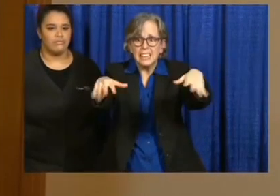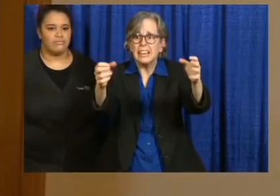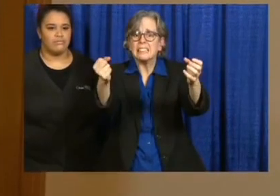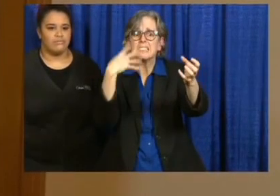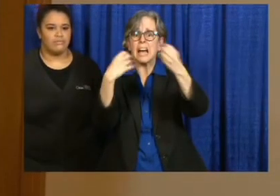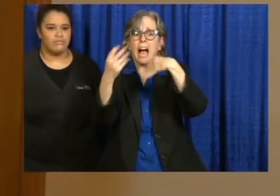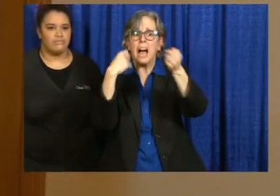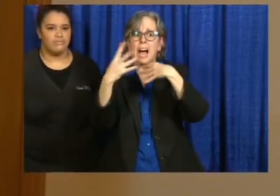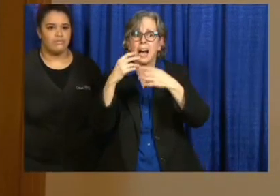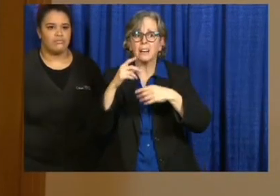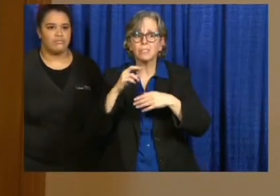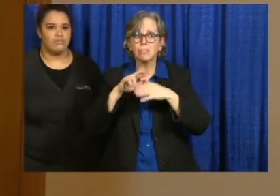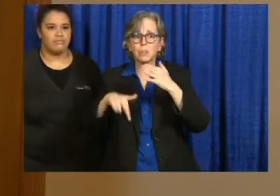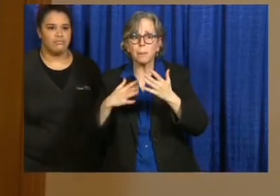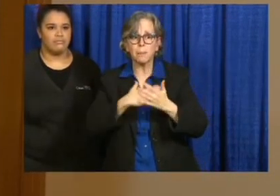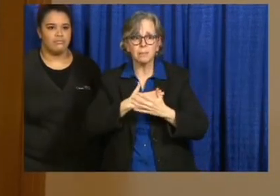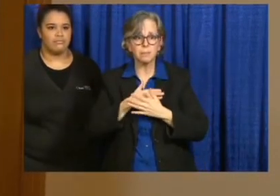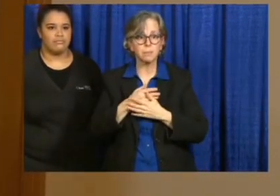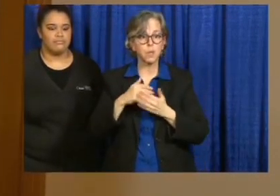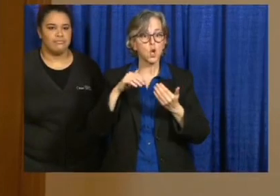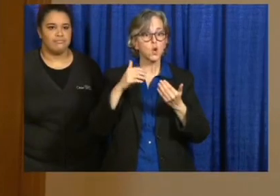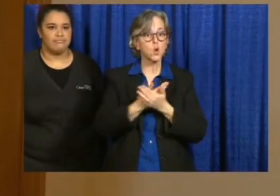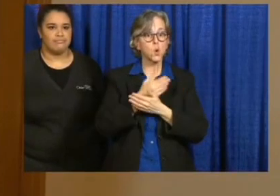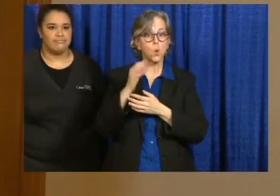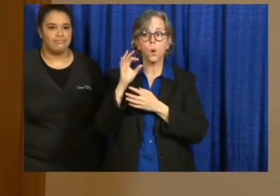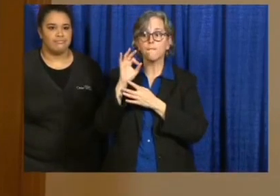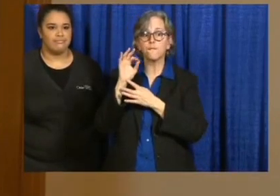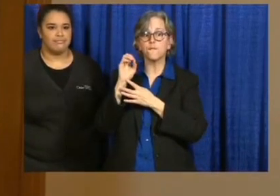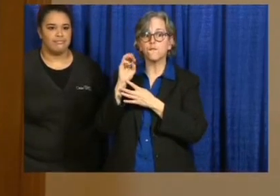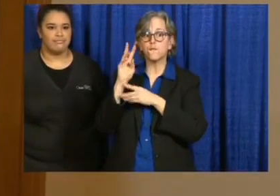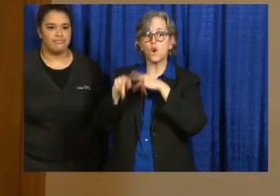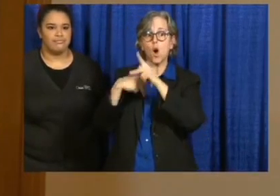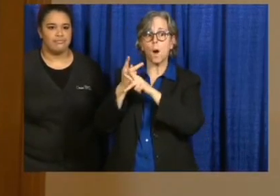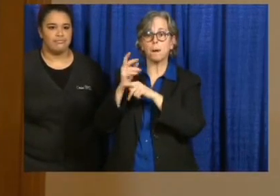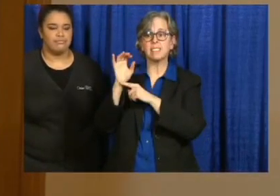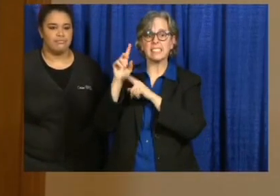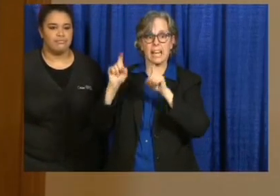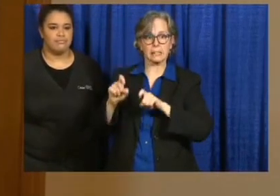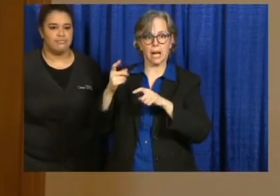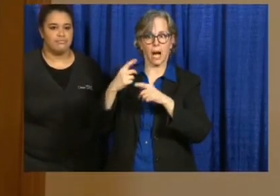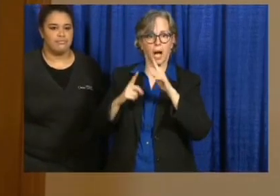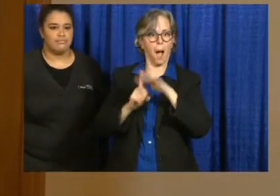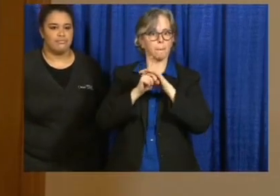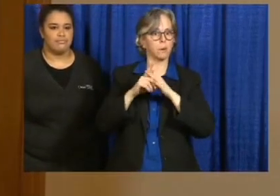testing coming that's called point-of-care testing. It works differently,